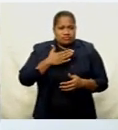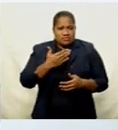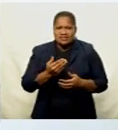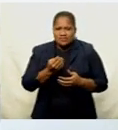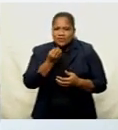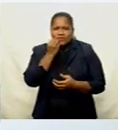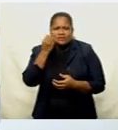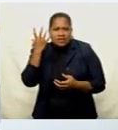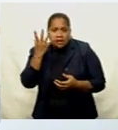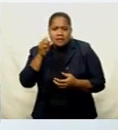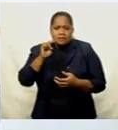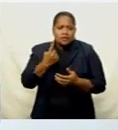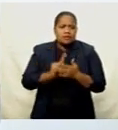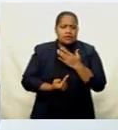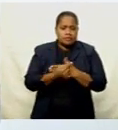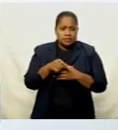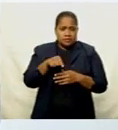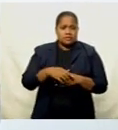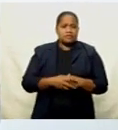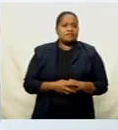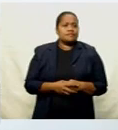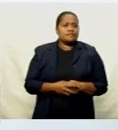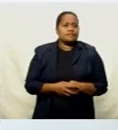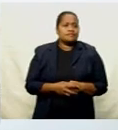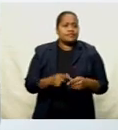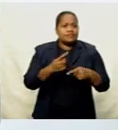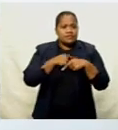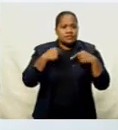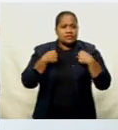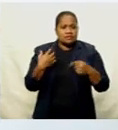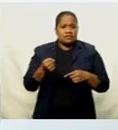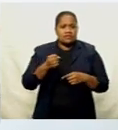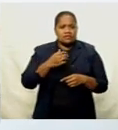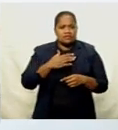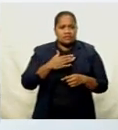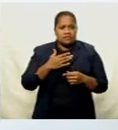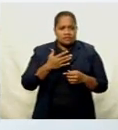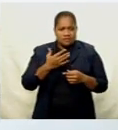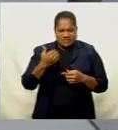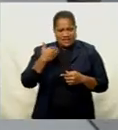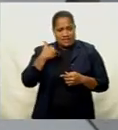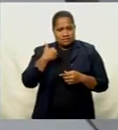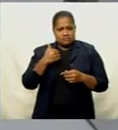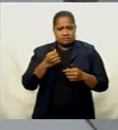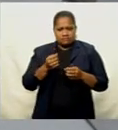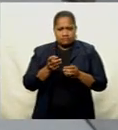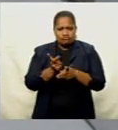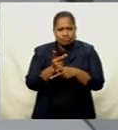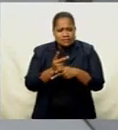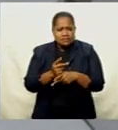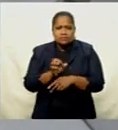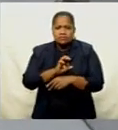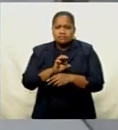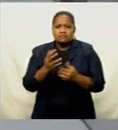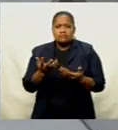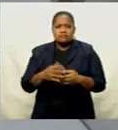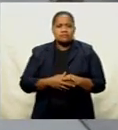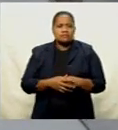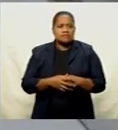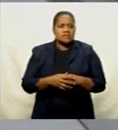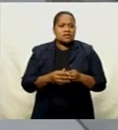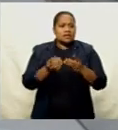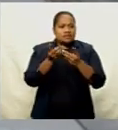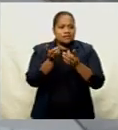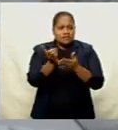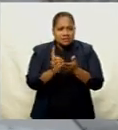specifically the 3 expos that we have run, we have interest on health products, noni products, moringa, designer